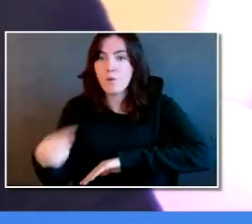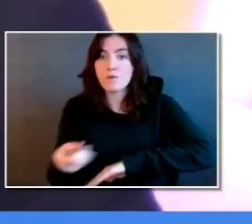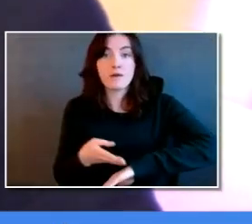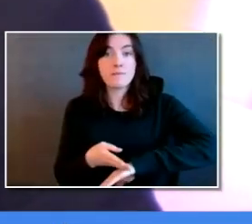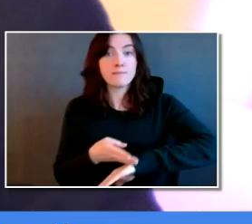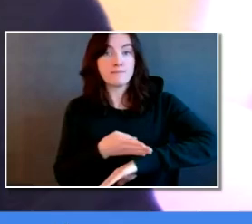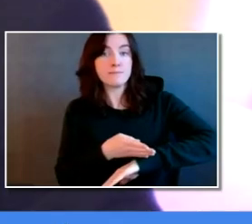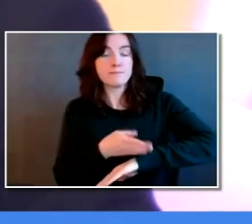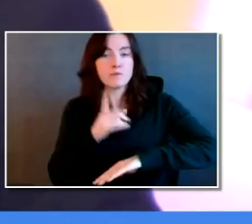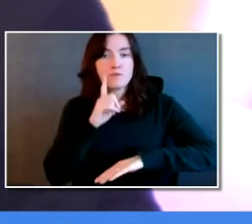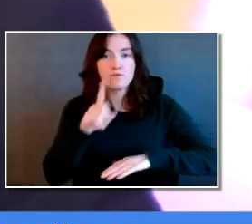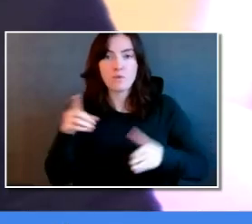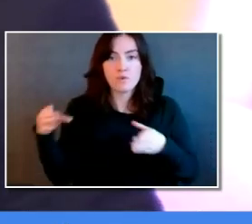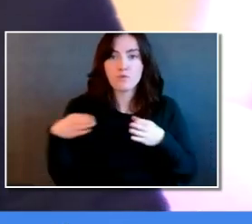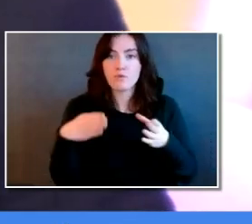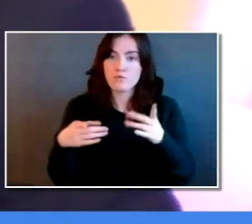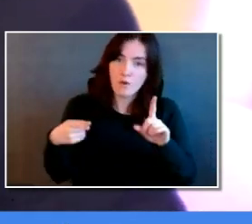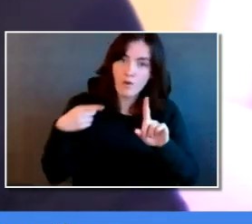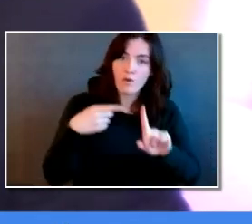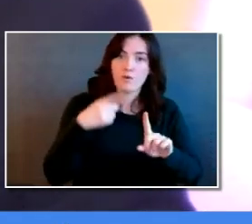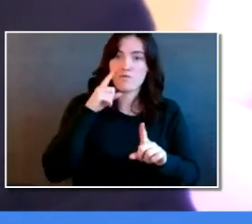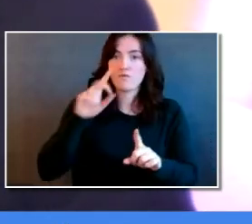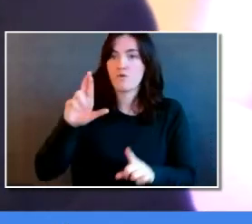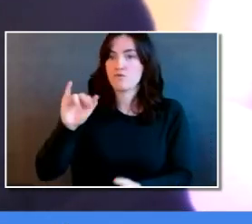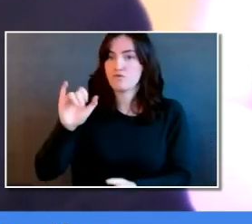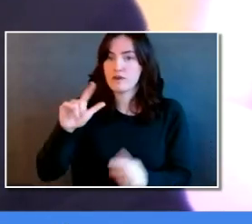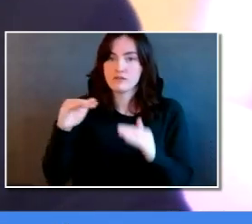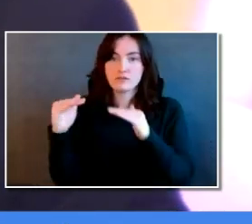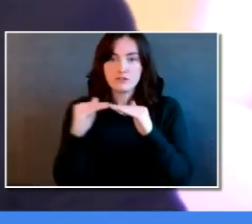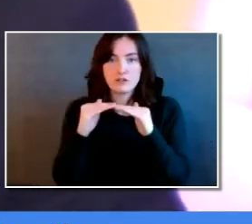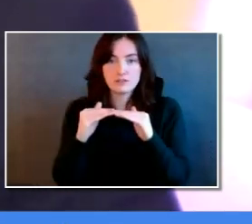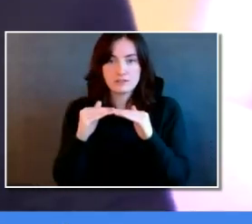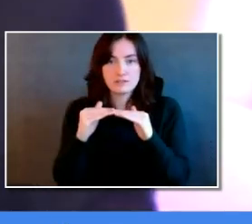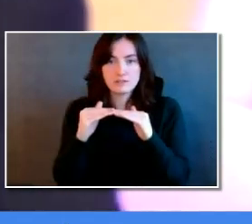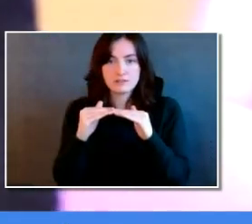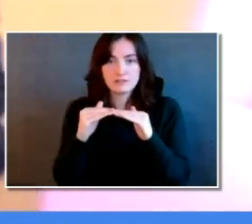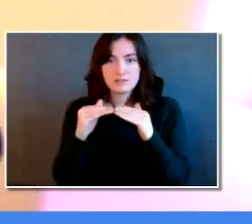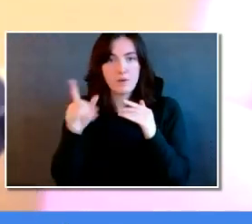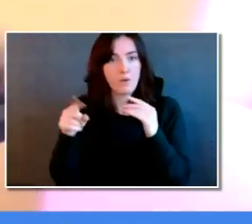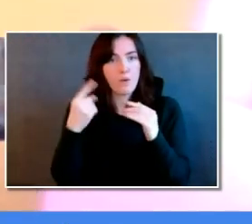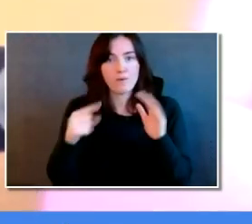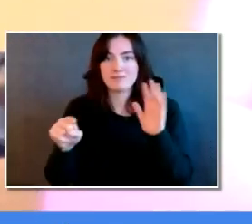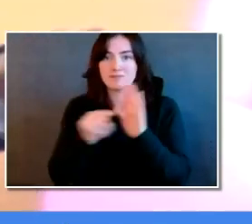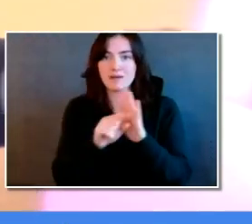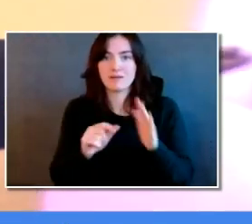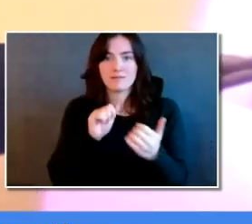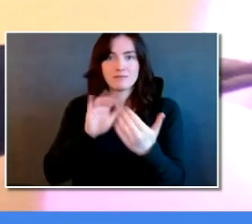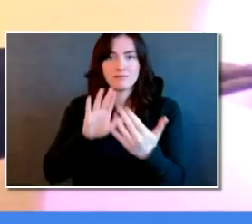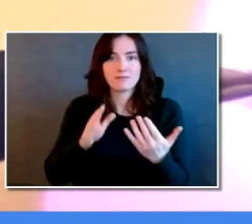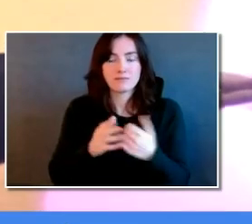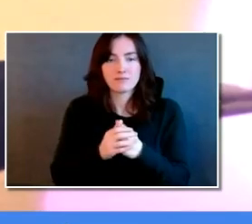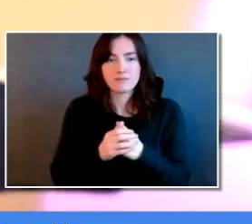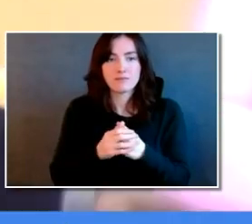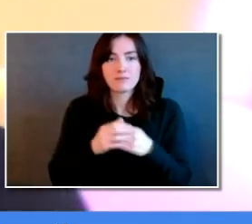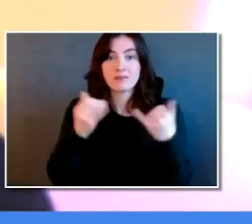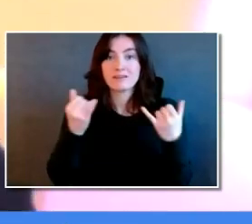racial justice. So much so that now DEI has become an all-purpose slur.